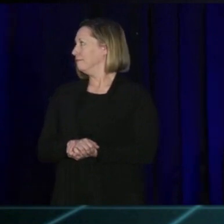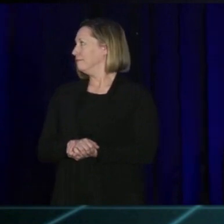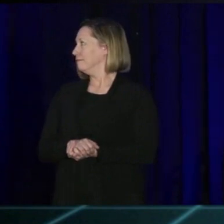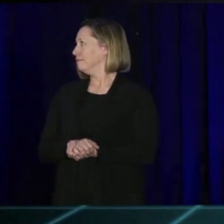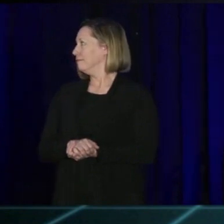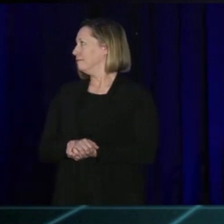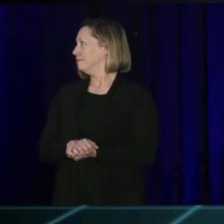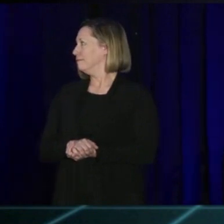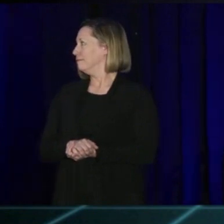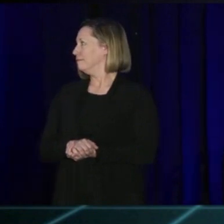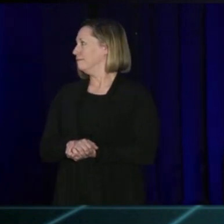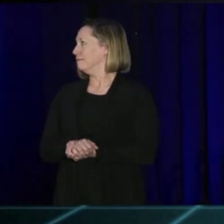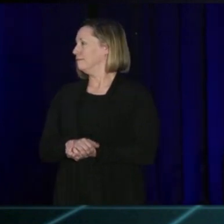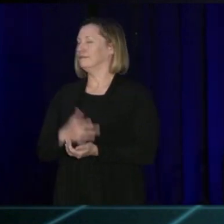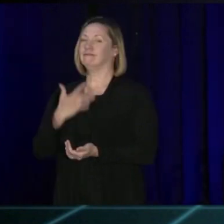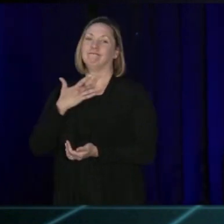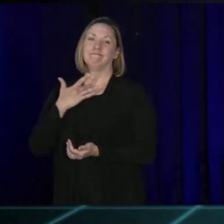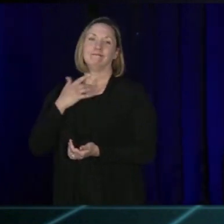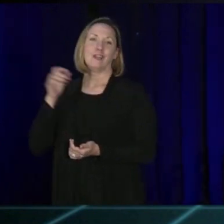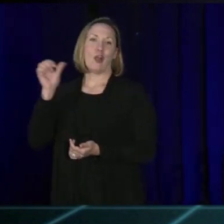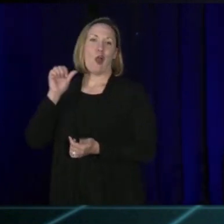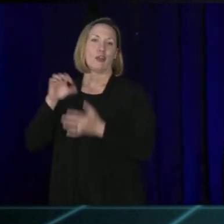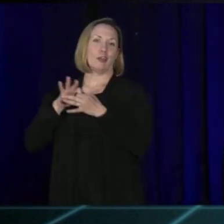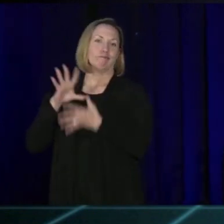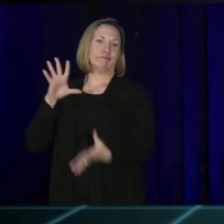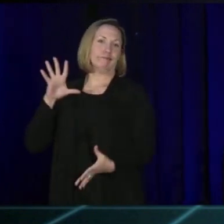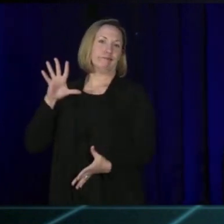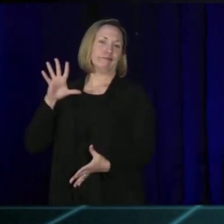Oh, now audio disconnected.